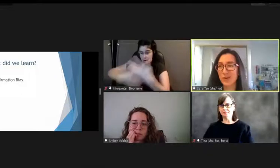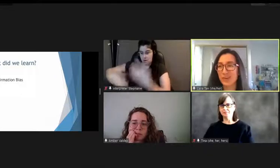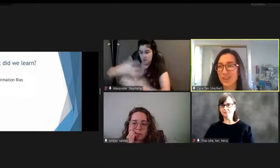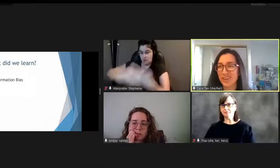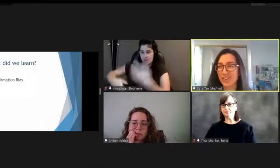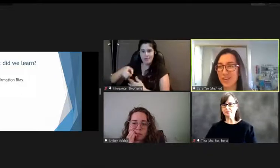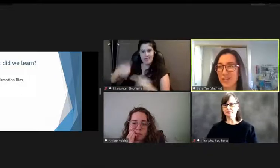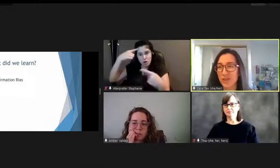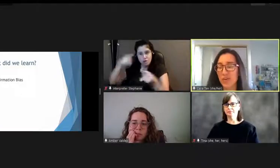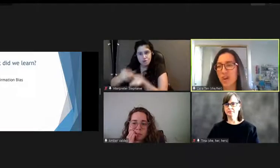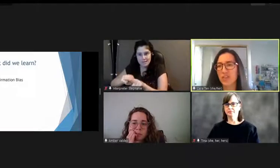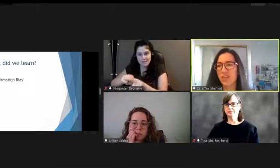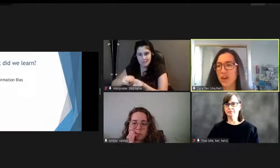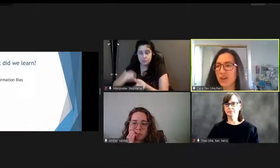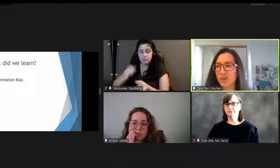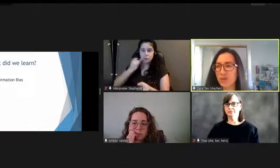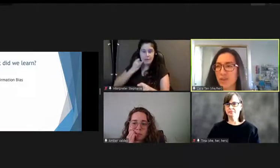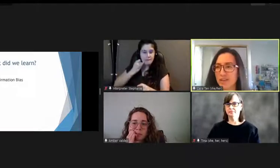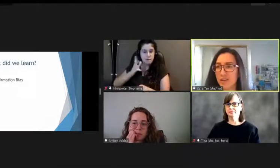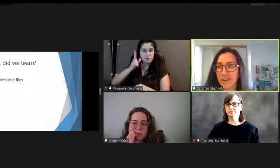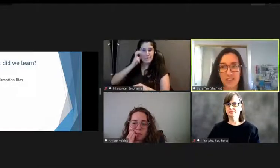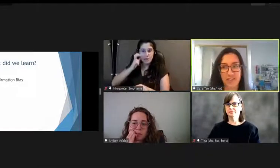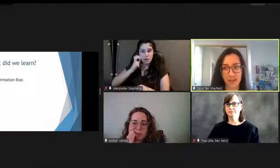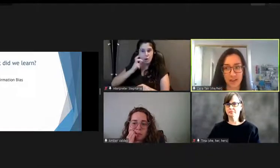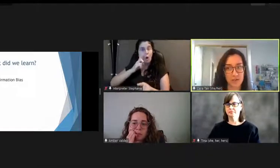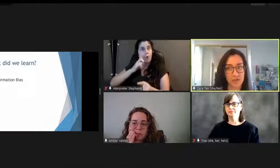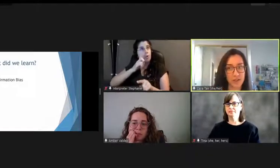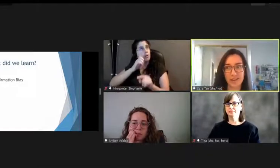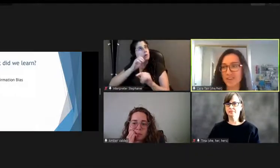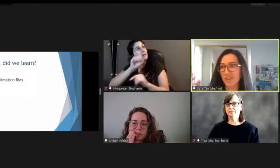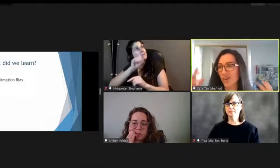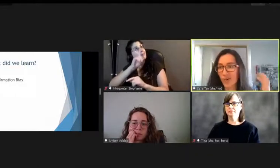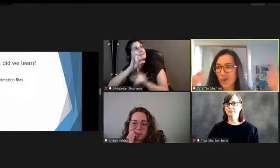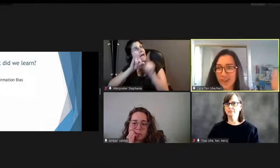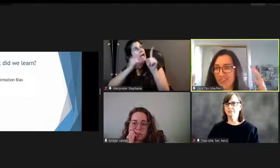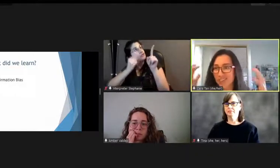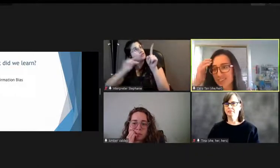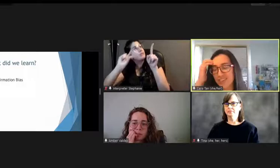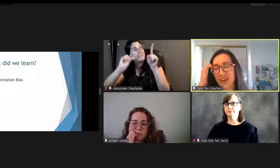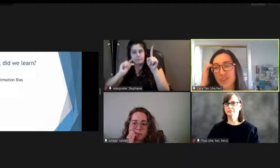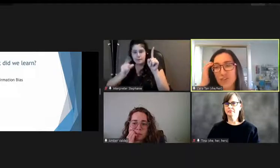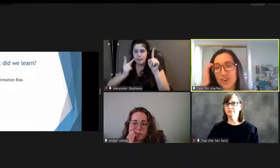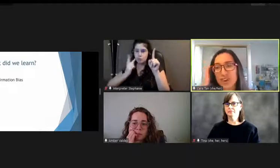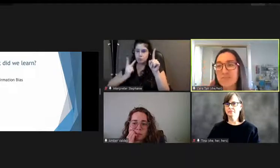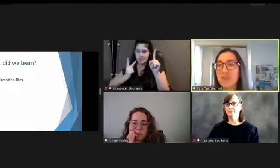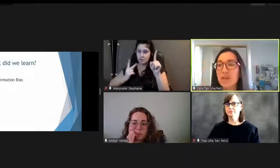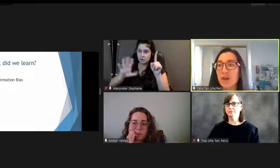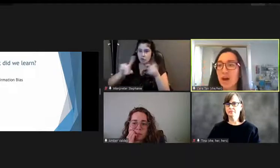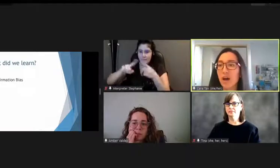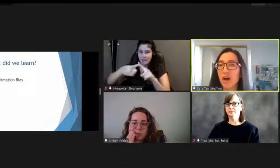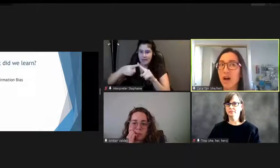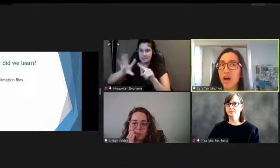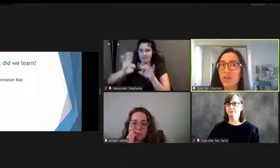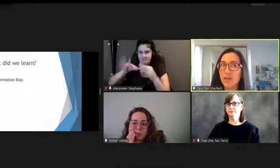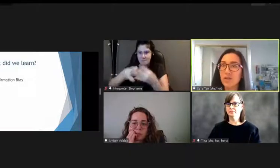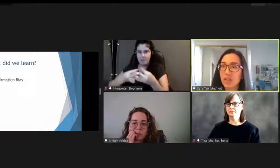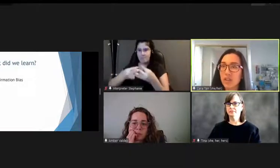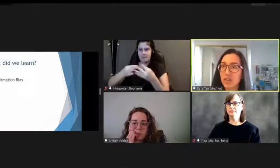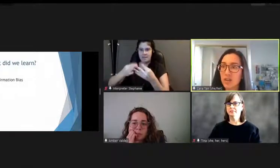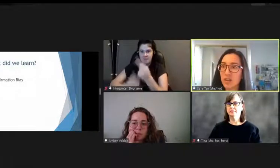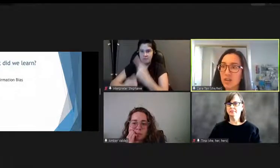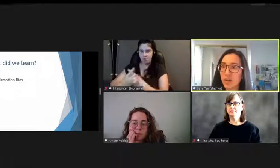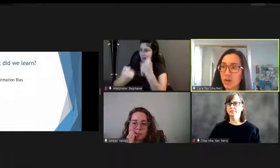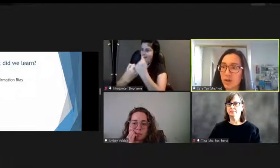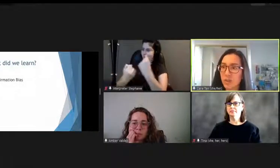from people that agree with you, the sky is green, and you're always hearing the sky is green,